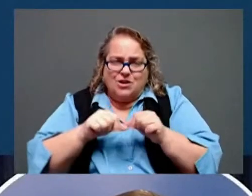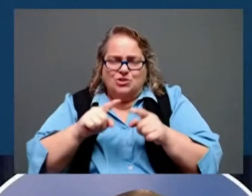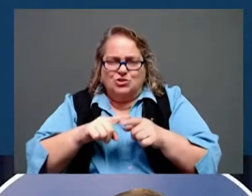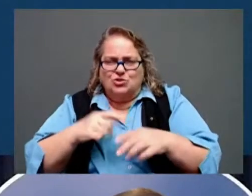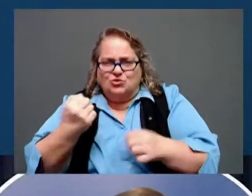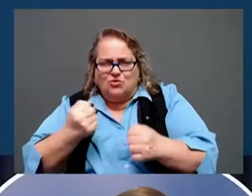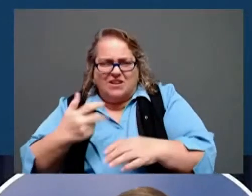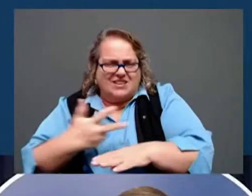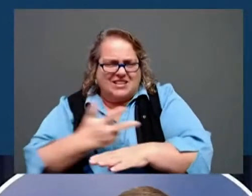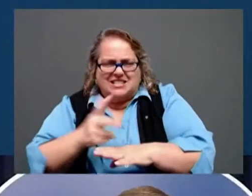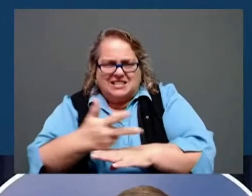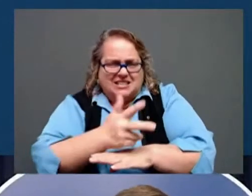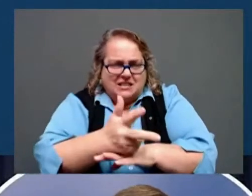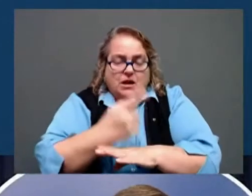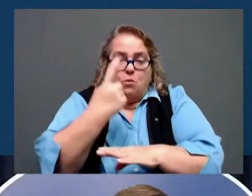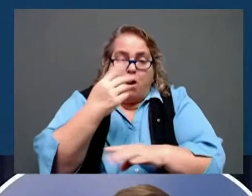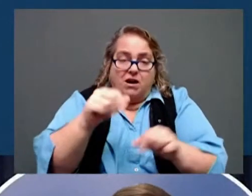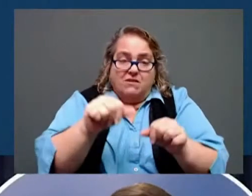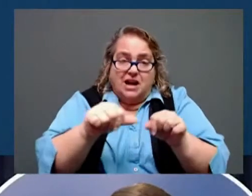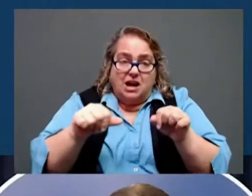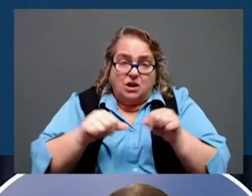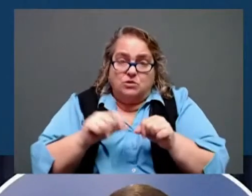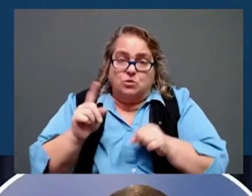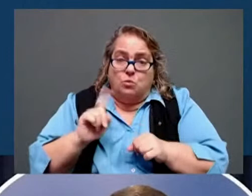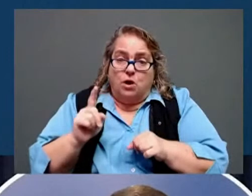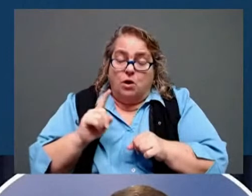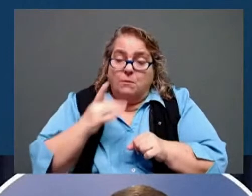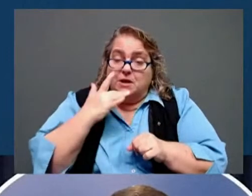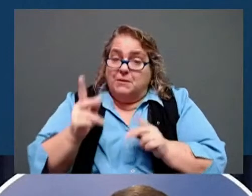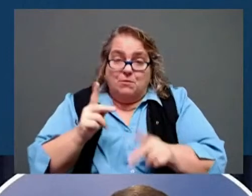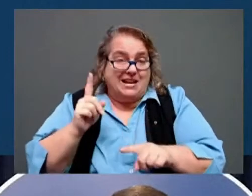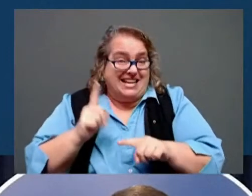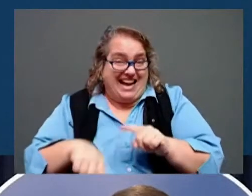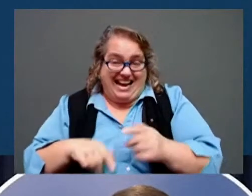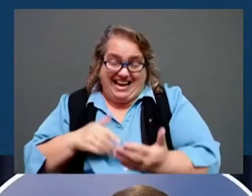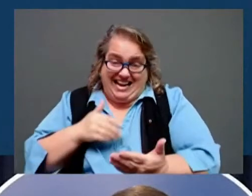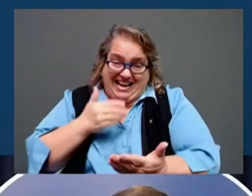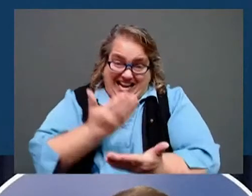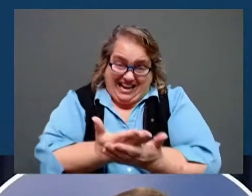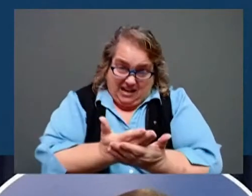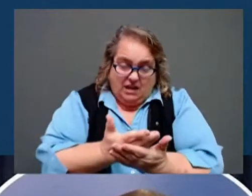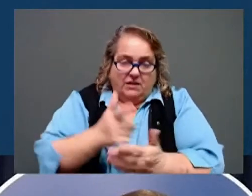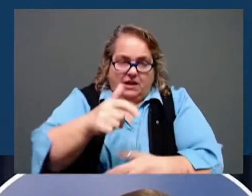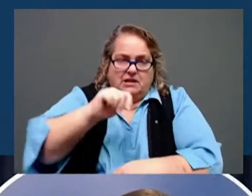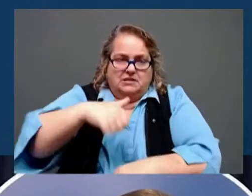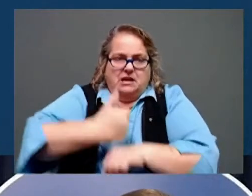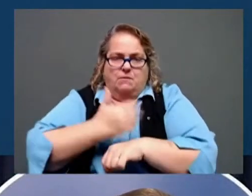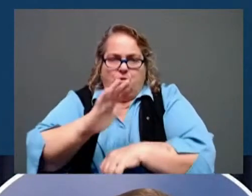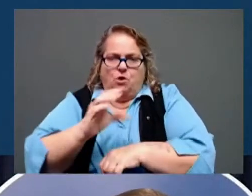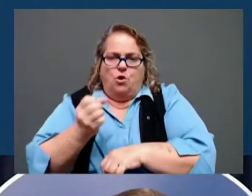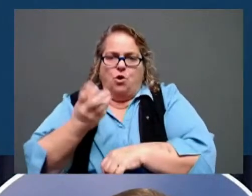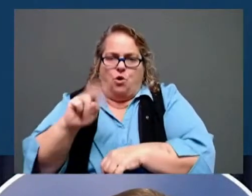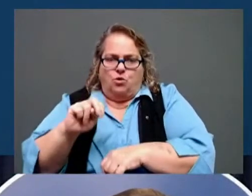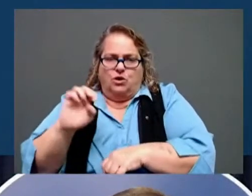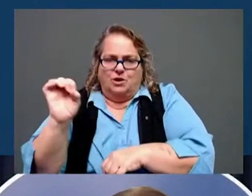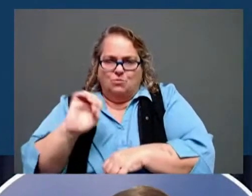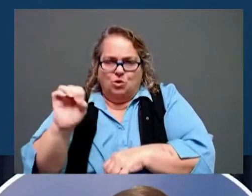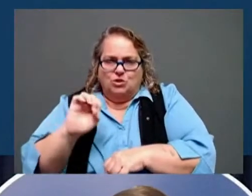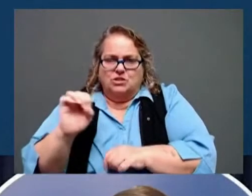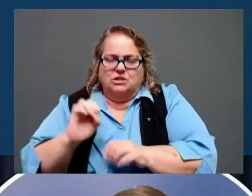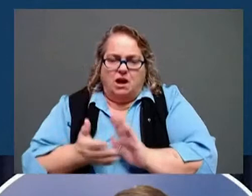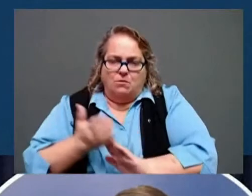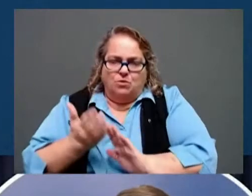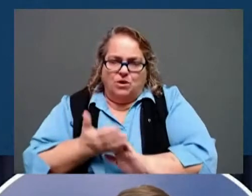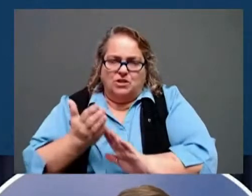and one of the areas where, because people couldn't get to them, they had set up their own emergency operation,